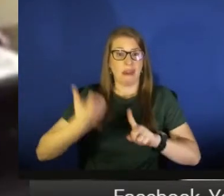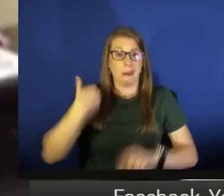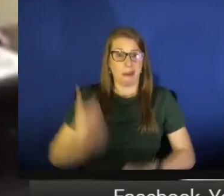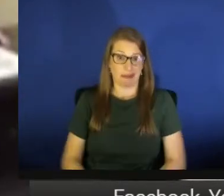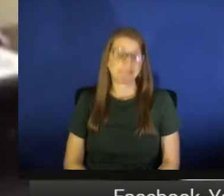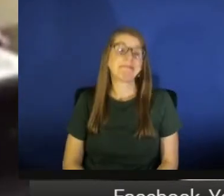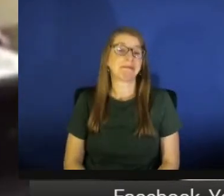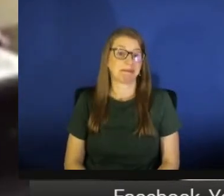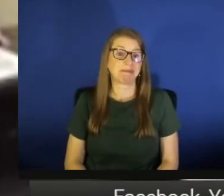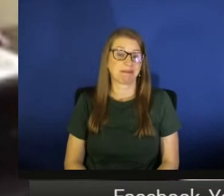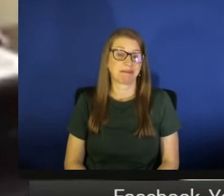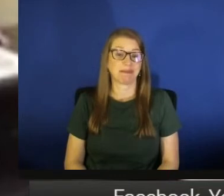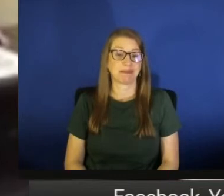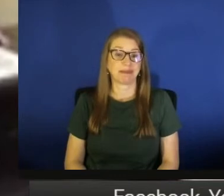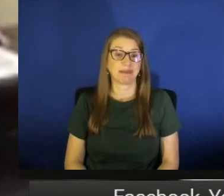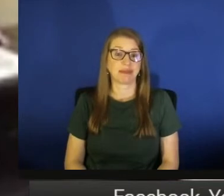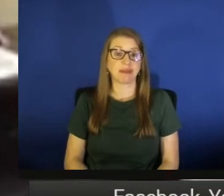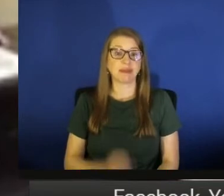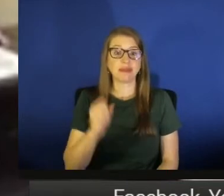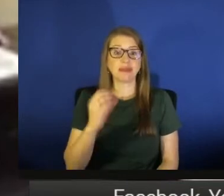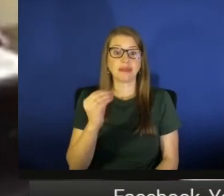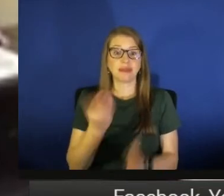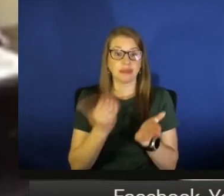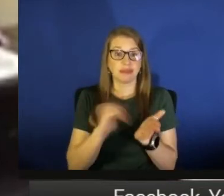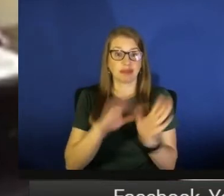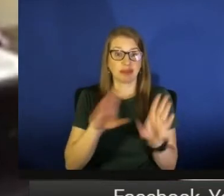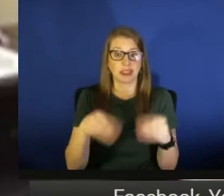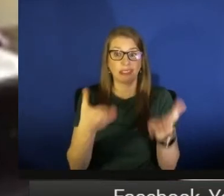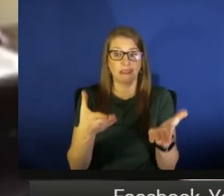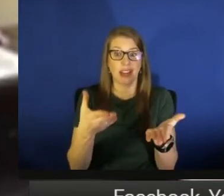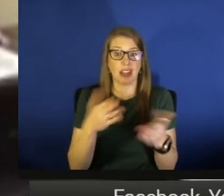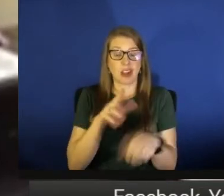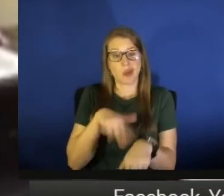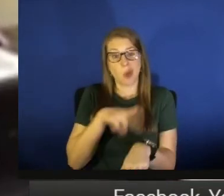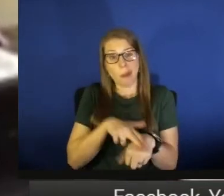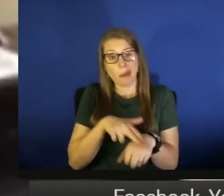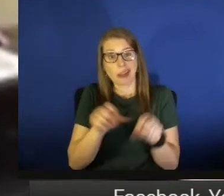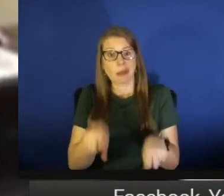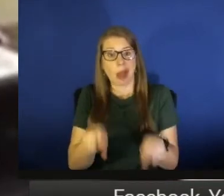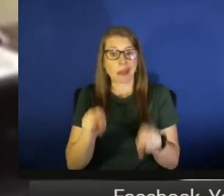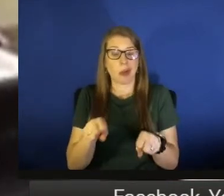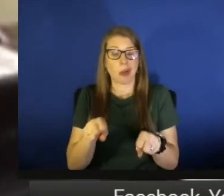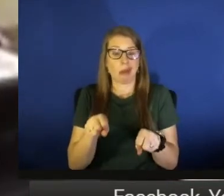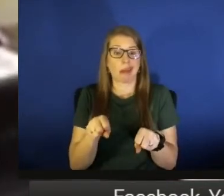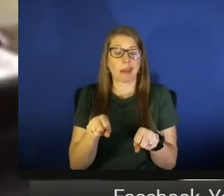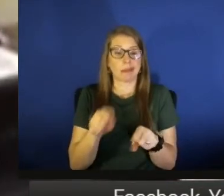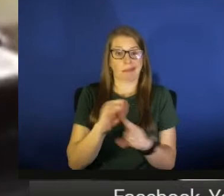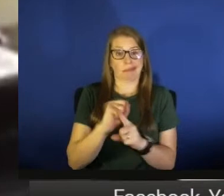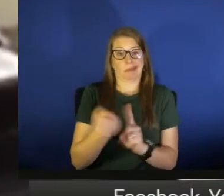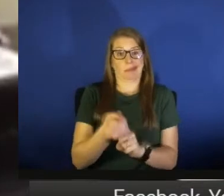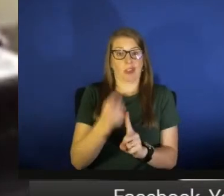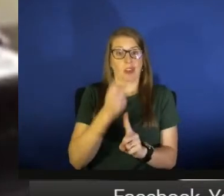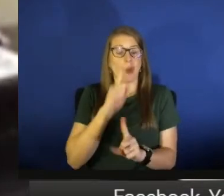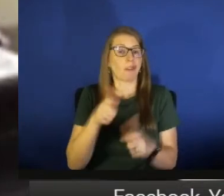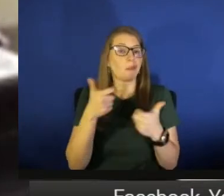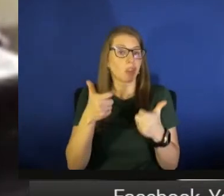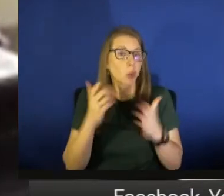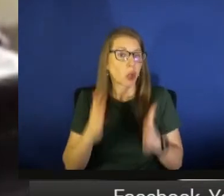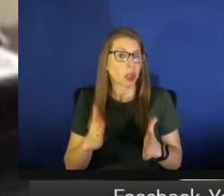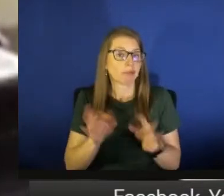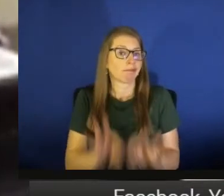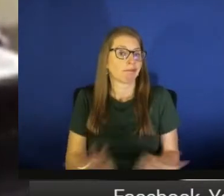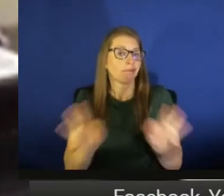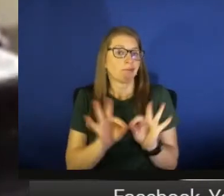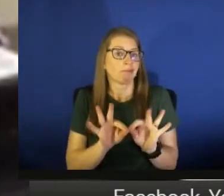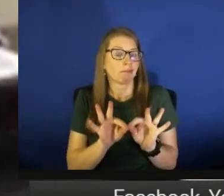so, again, just providing as normal as possible of a scenario for viewers was important